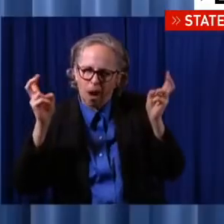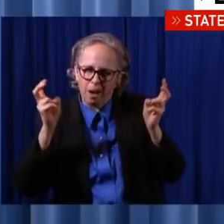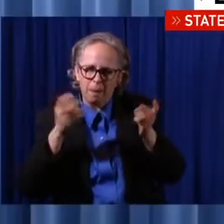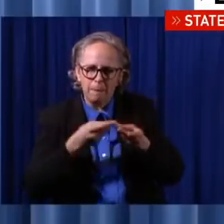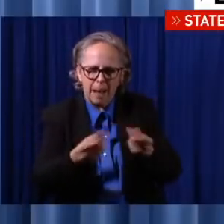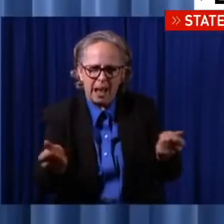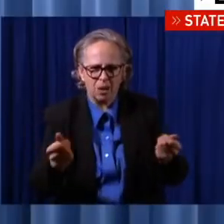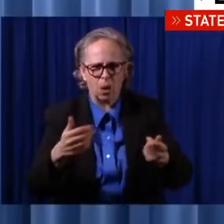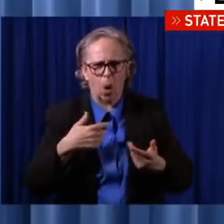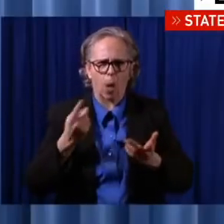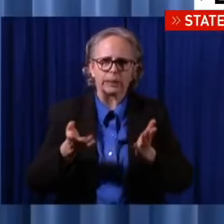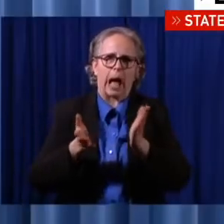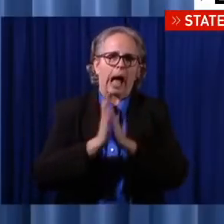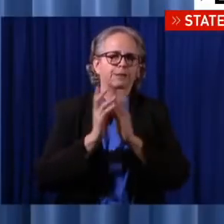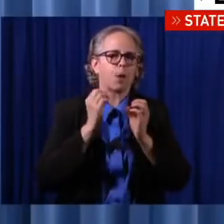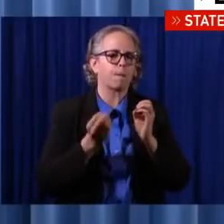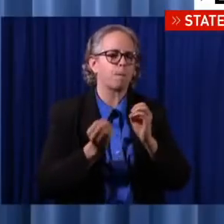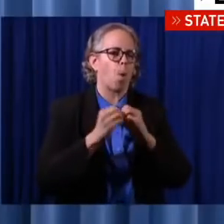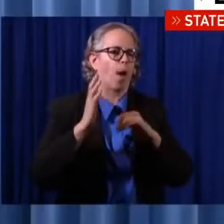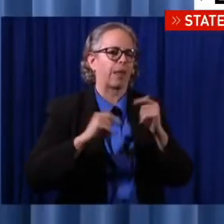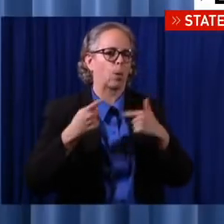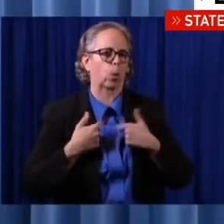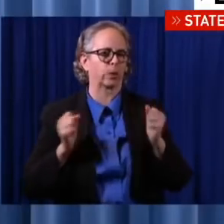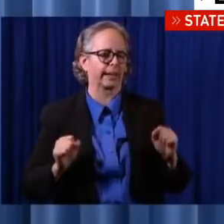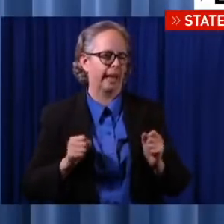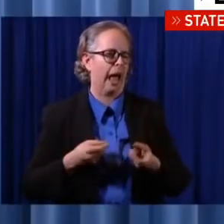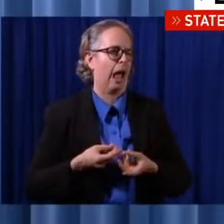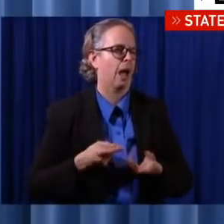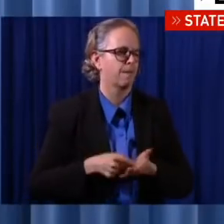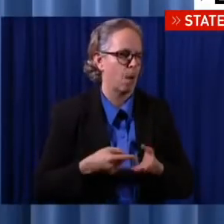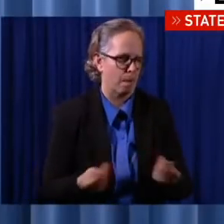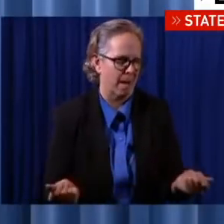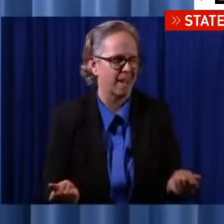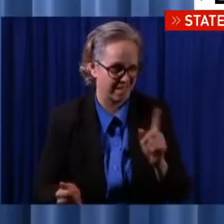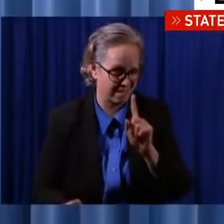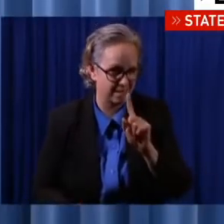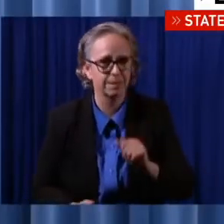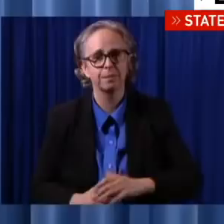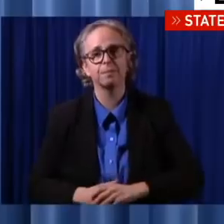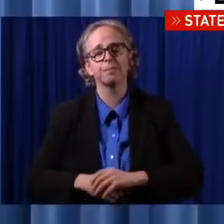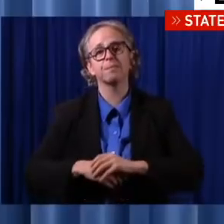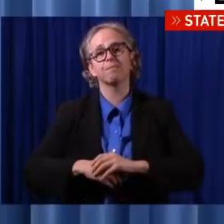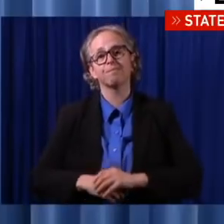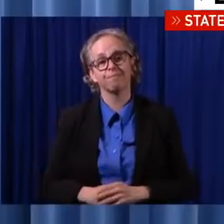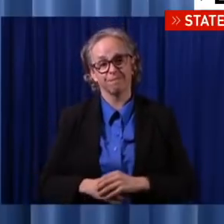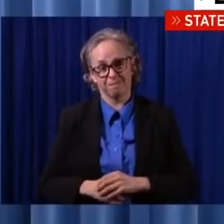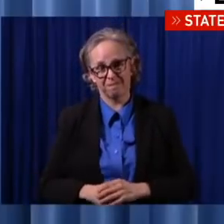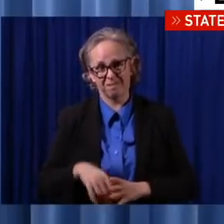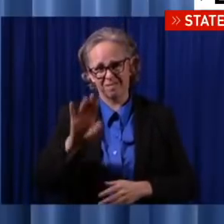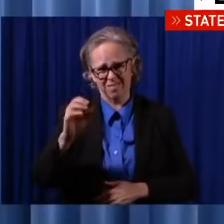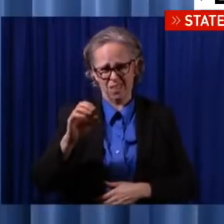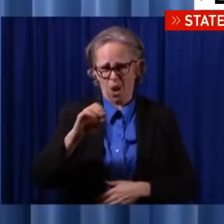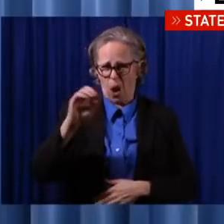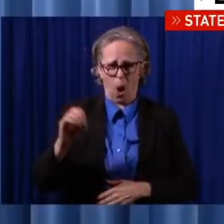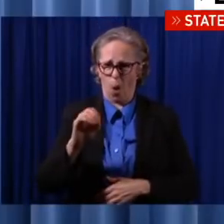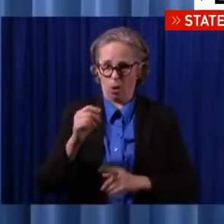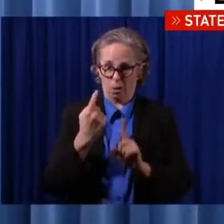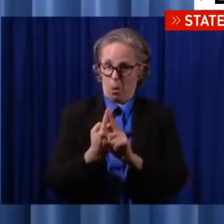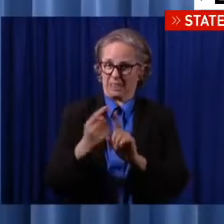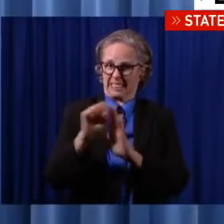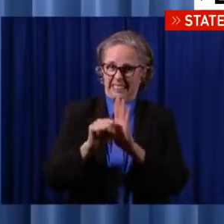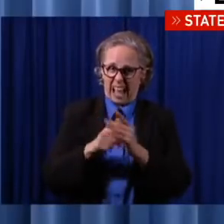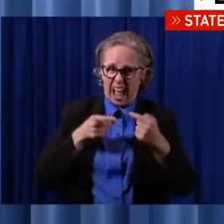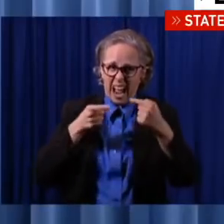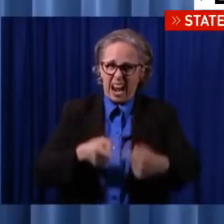so that we have it just in case we do need it. Ohio is certainly not alone. Other states have been forced to do this. So far